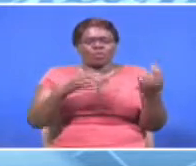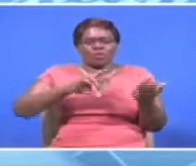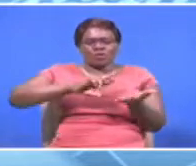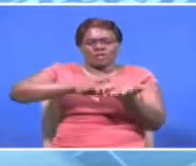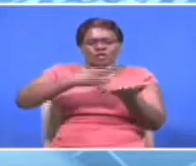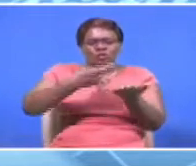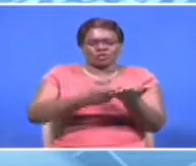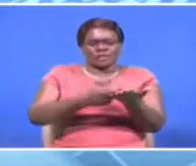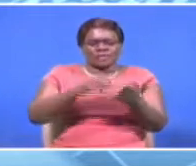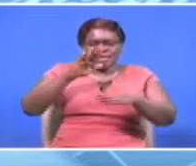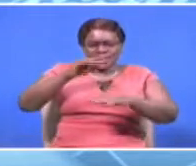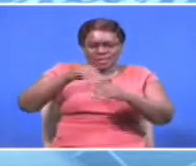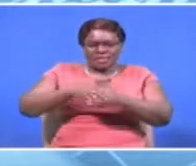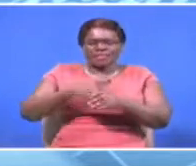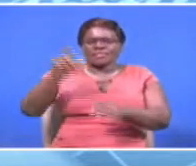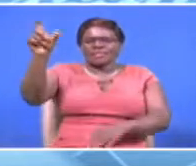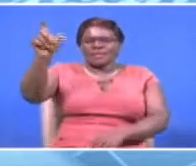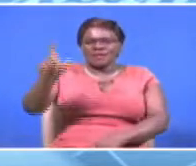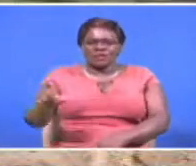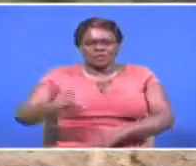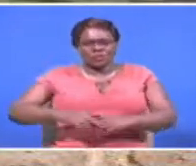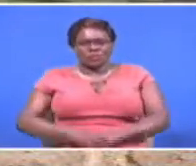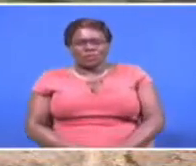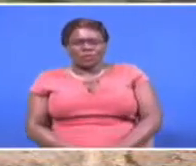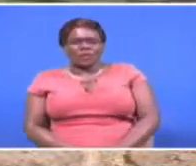resources in the region.